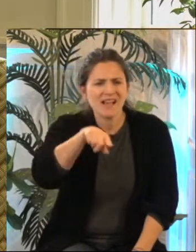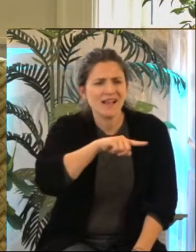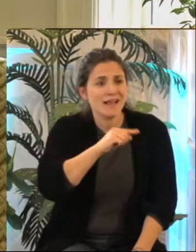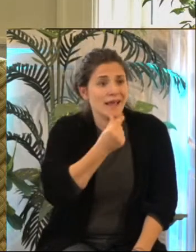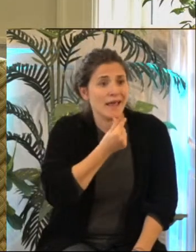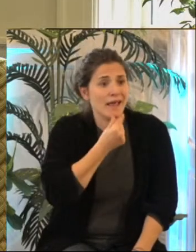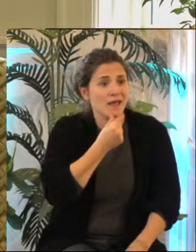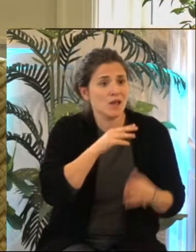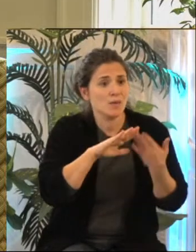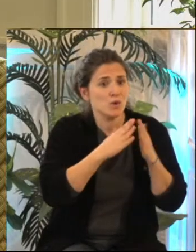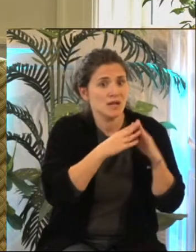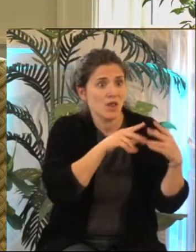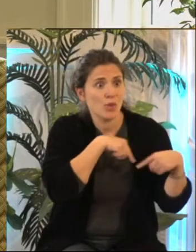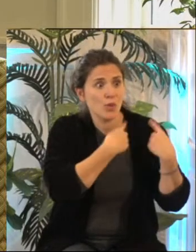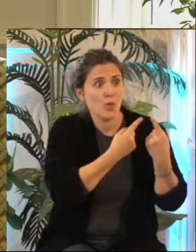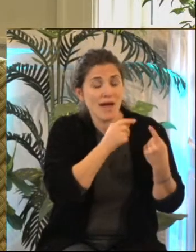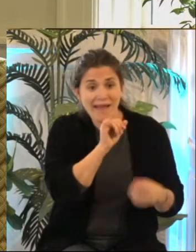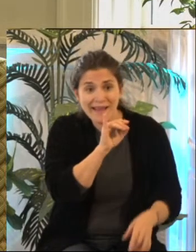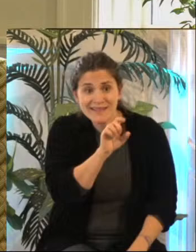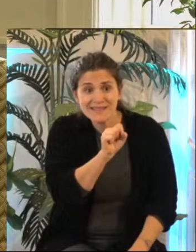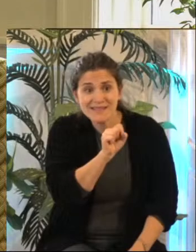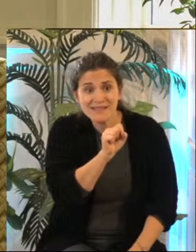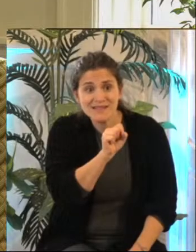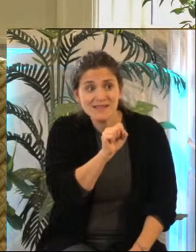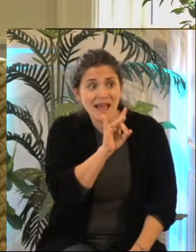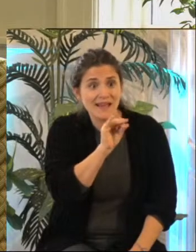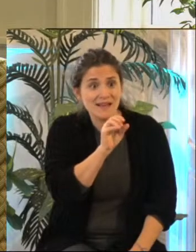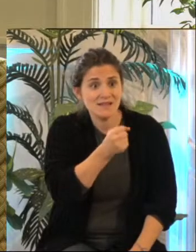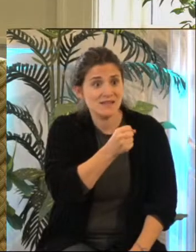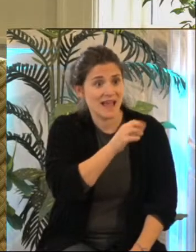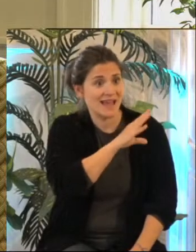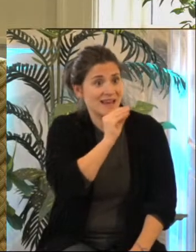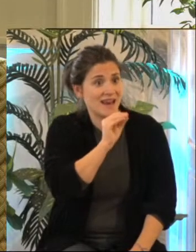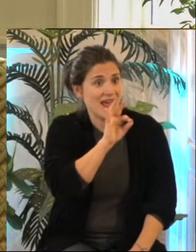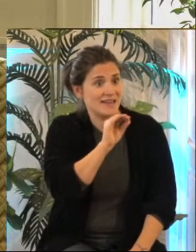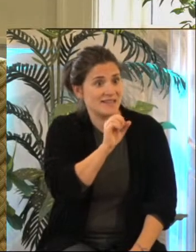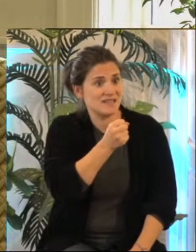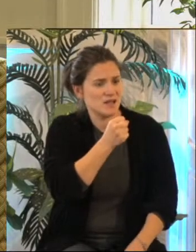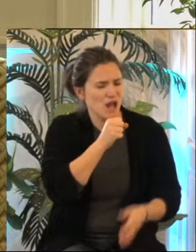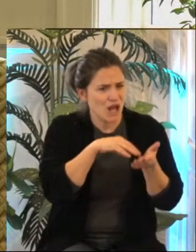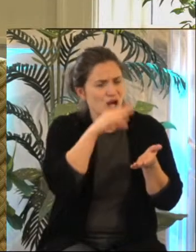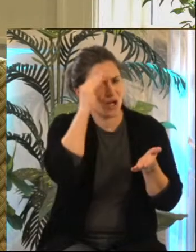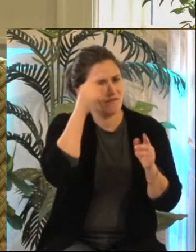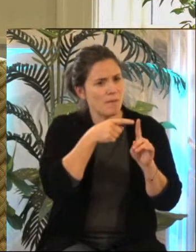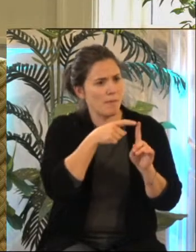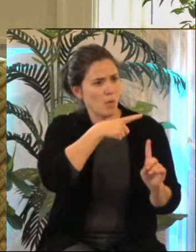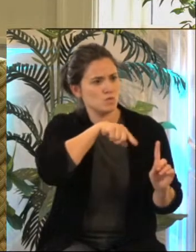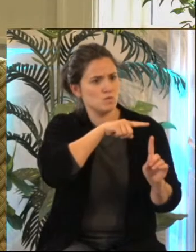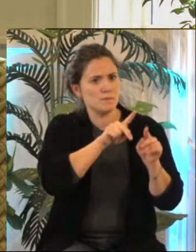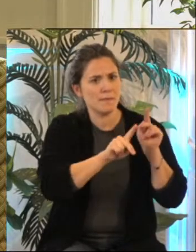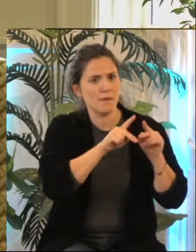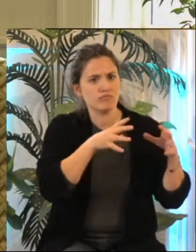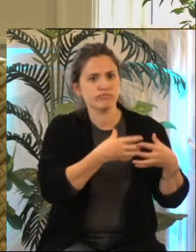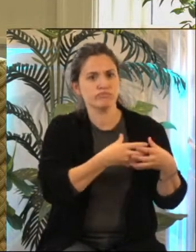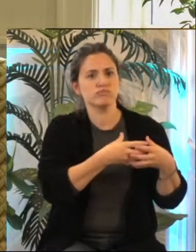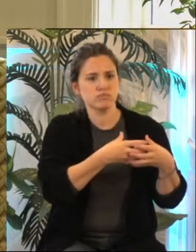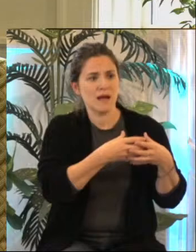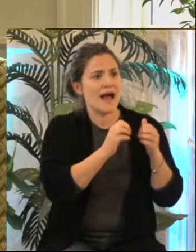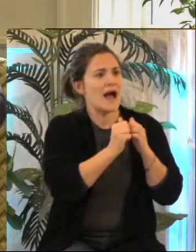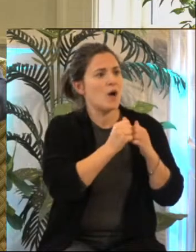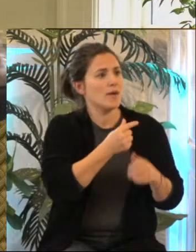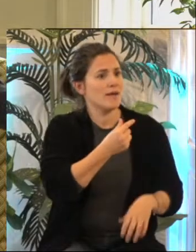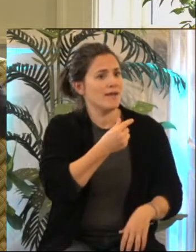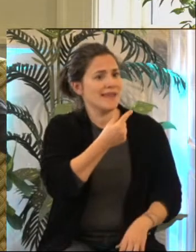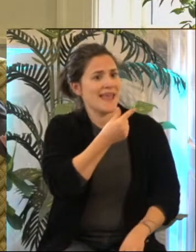community through the AIDS crisis of the 80s and the early 90s. We can learn a lot from the way that the gay community